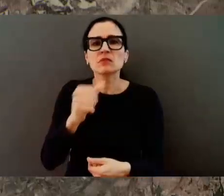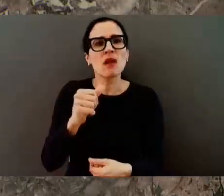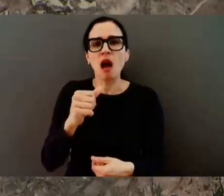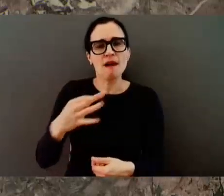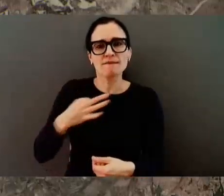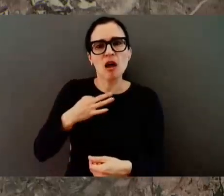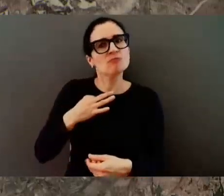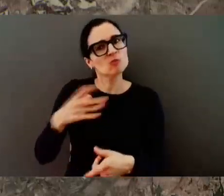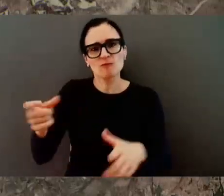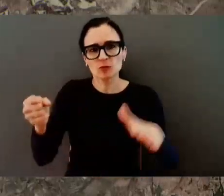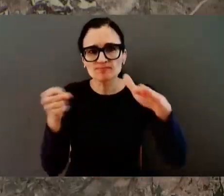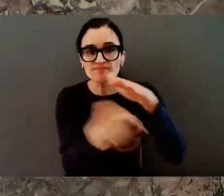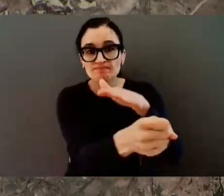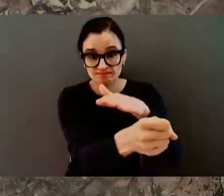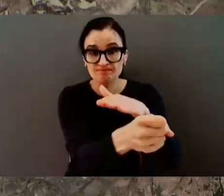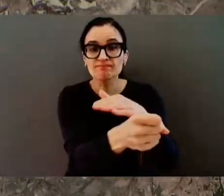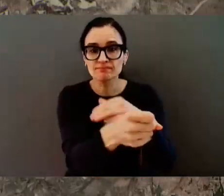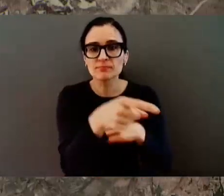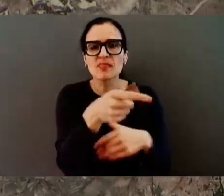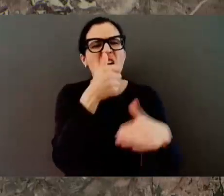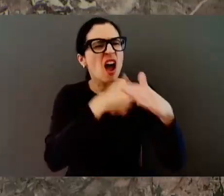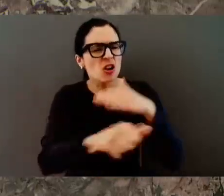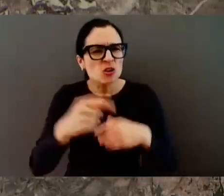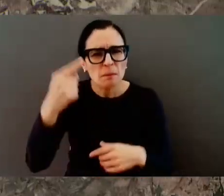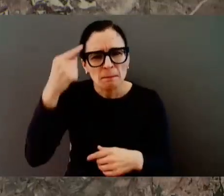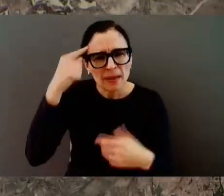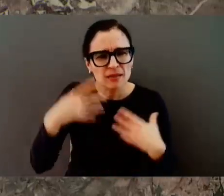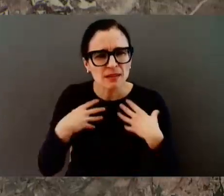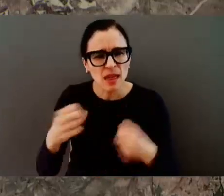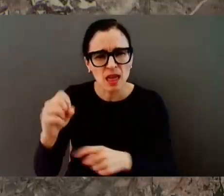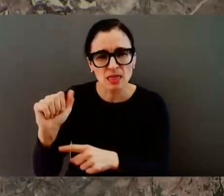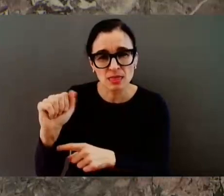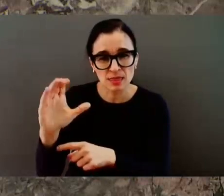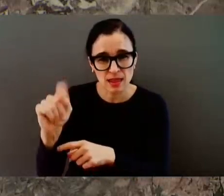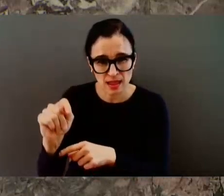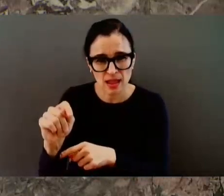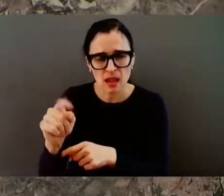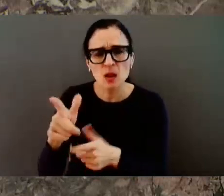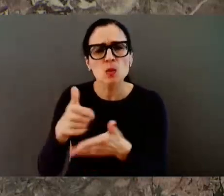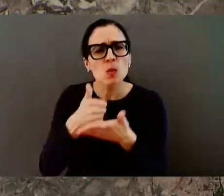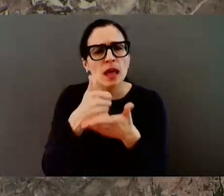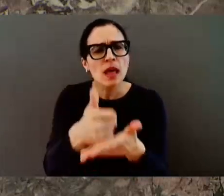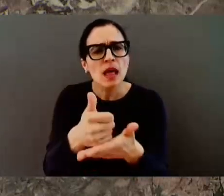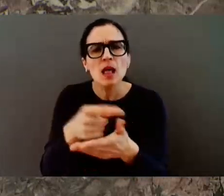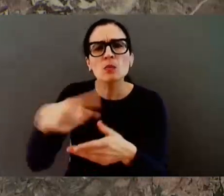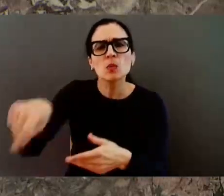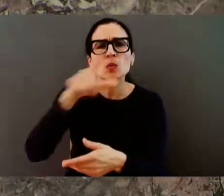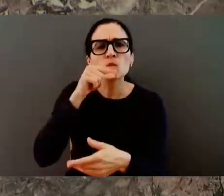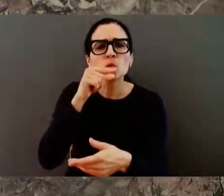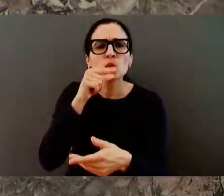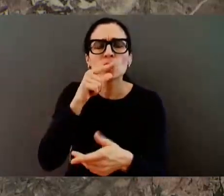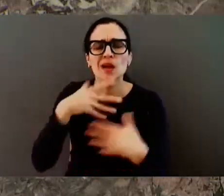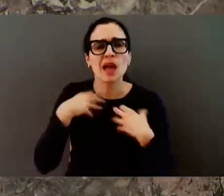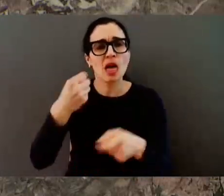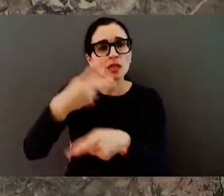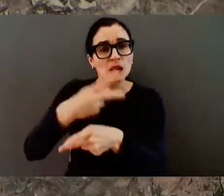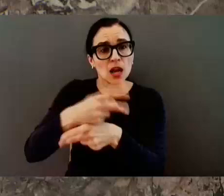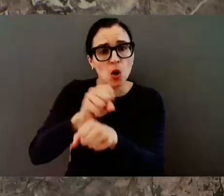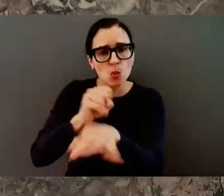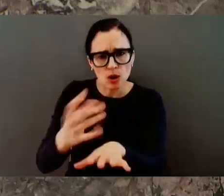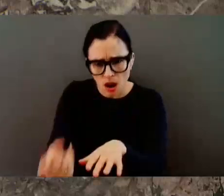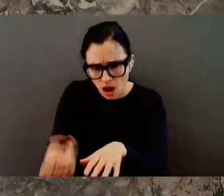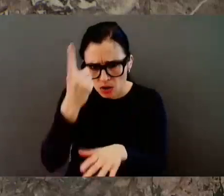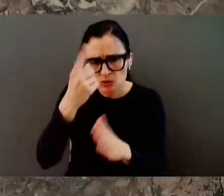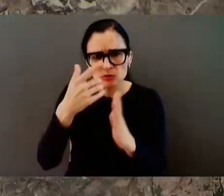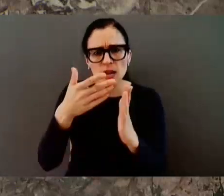to understand how to interpret and apply that act. Mr. Speaker, that's why we have opened involuntary care, why we are moving forward with